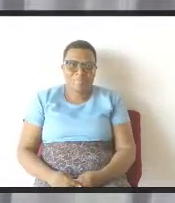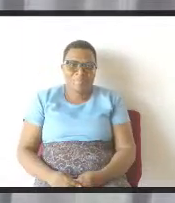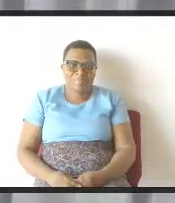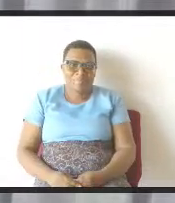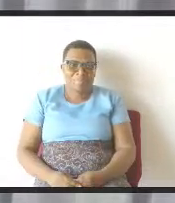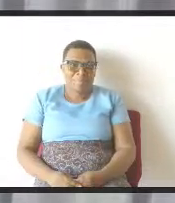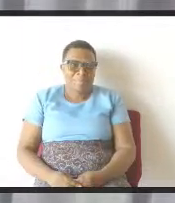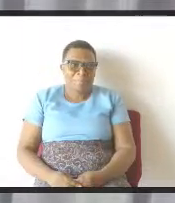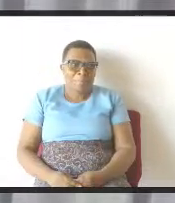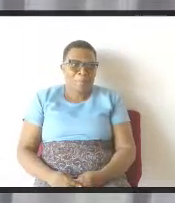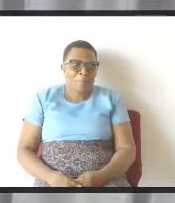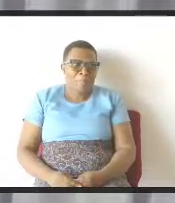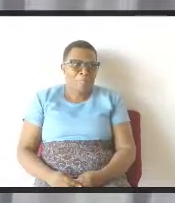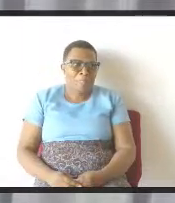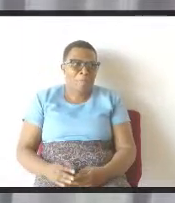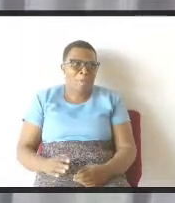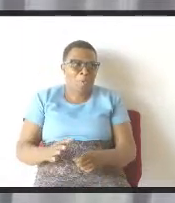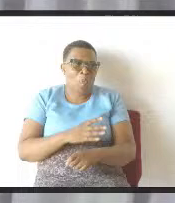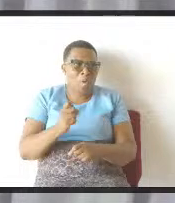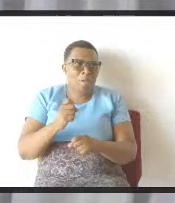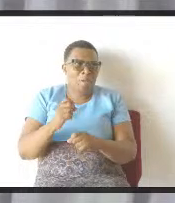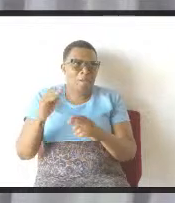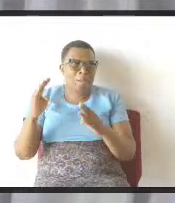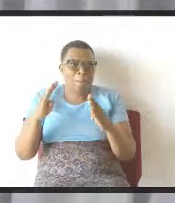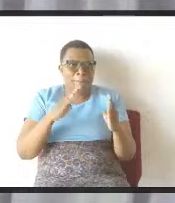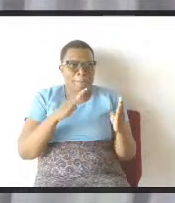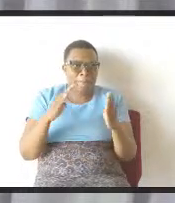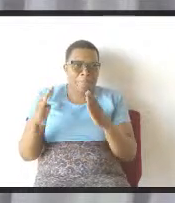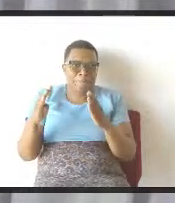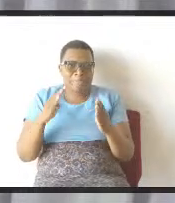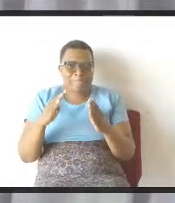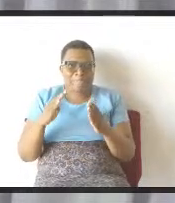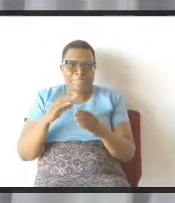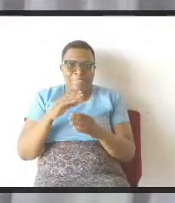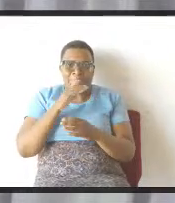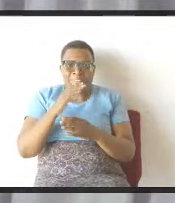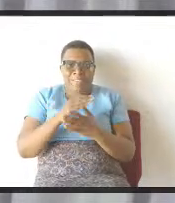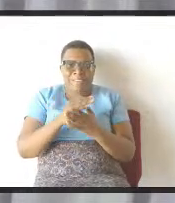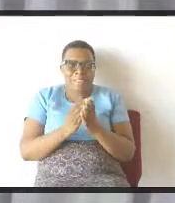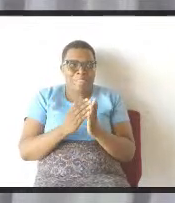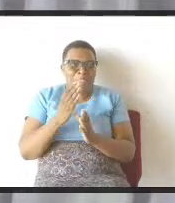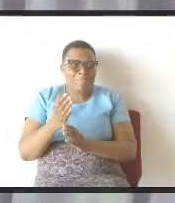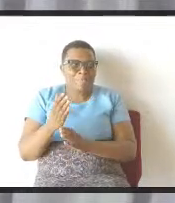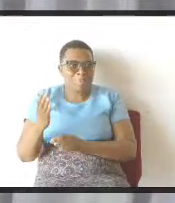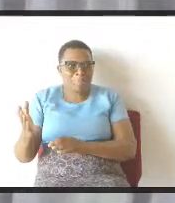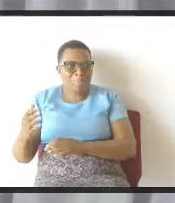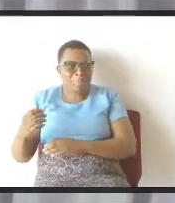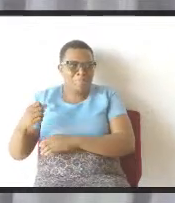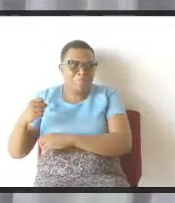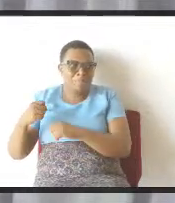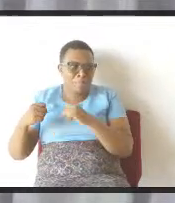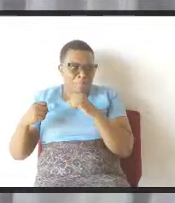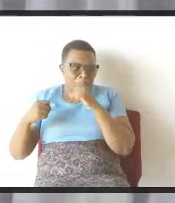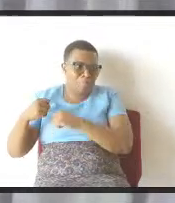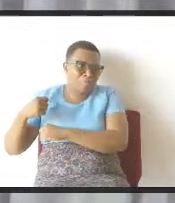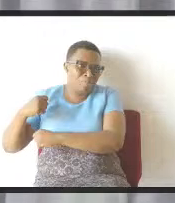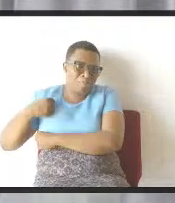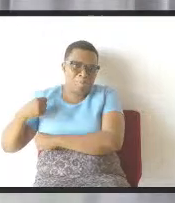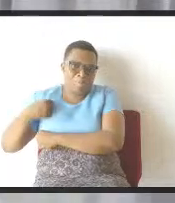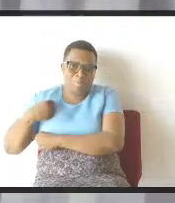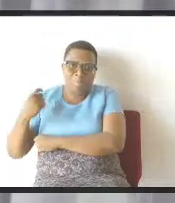that winning a battle is not something that troops stumble upon.